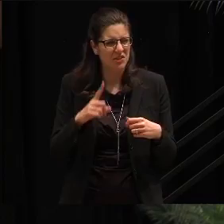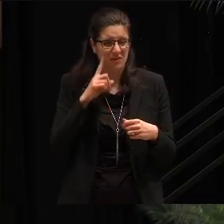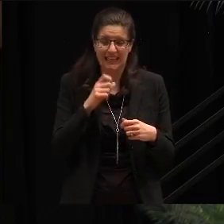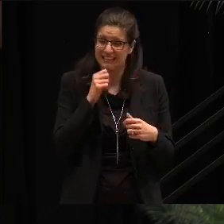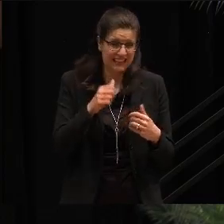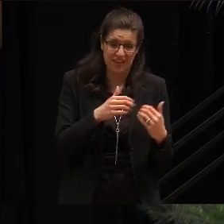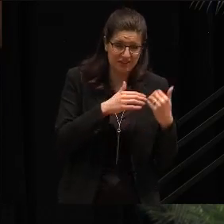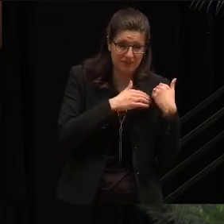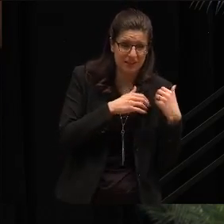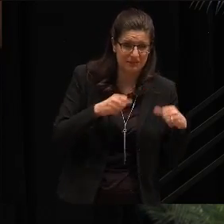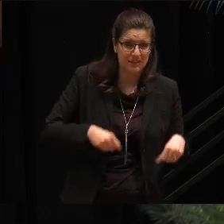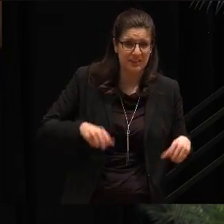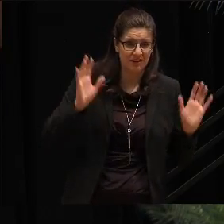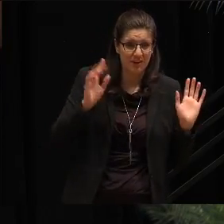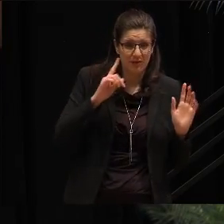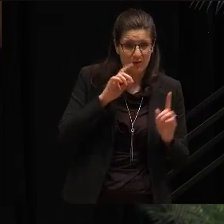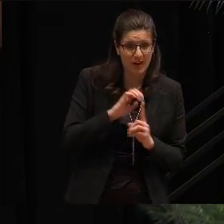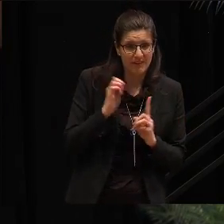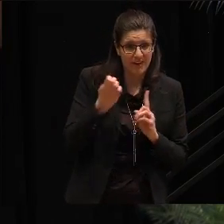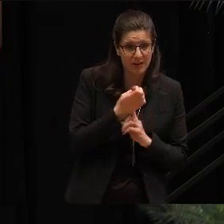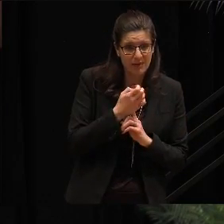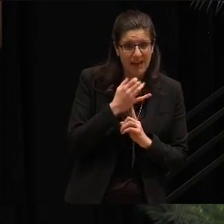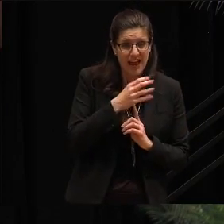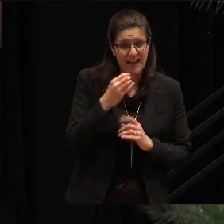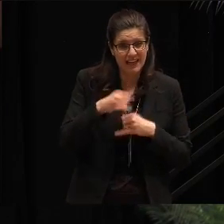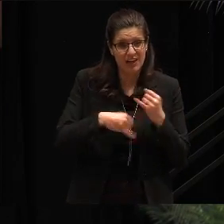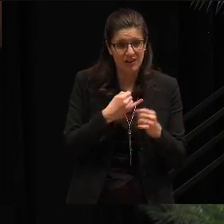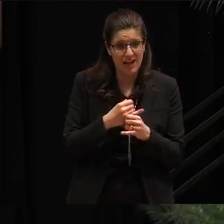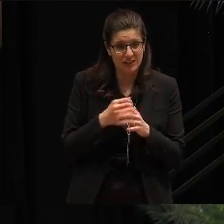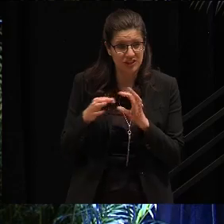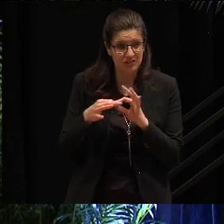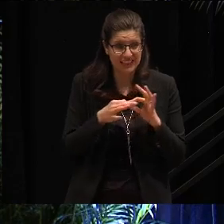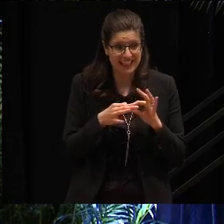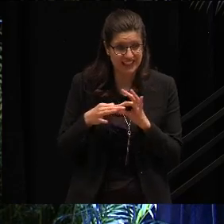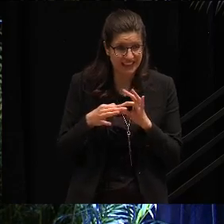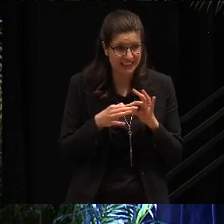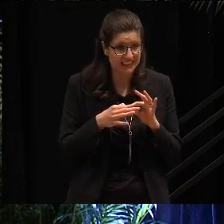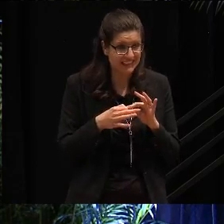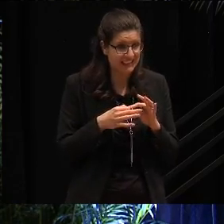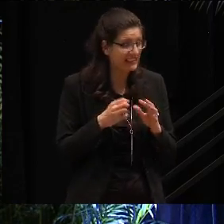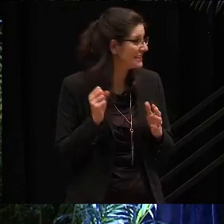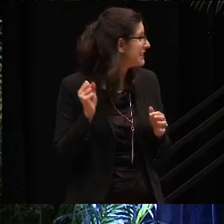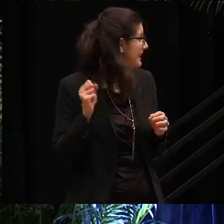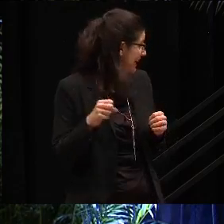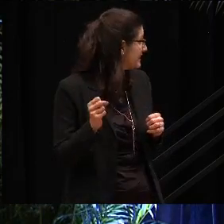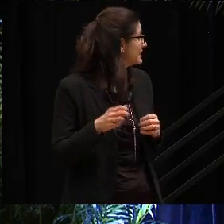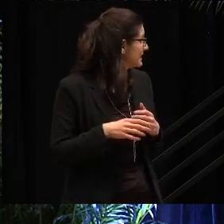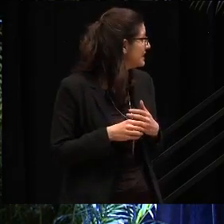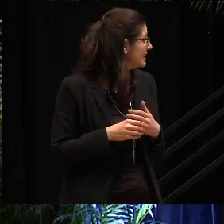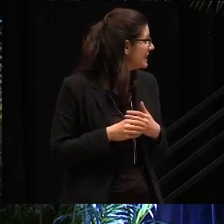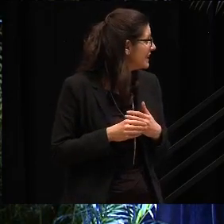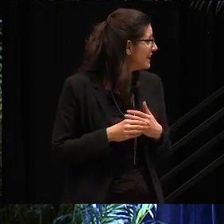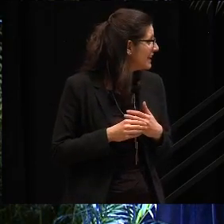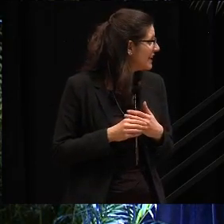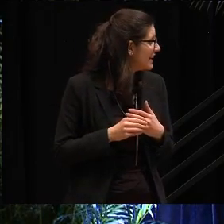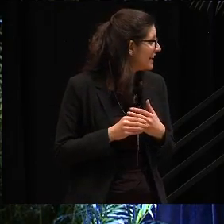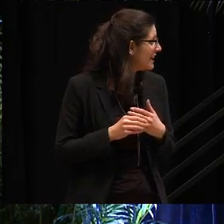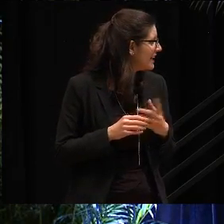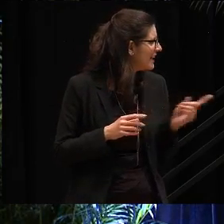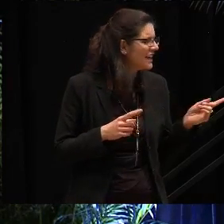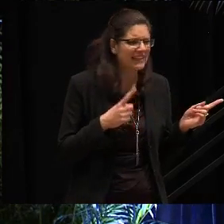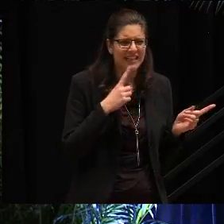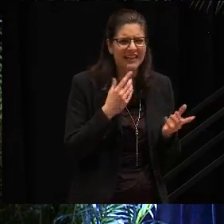irresponsible sacrifice of environmentalism and international relations? Yes. Yeah. I'm not sure. I didn't hear that last part.